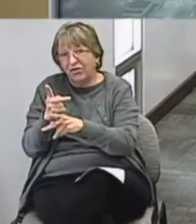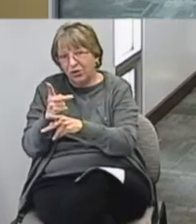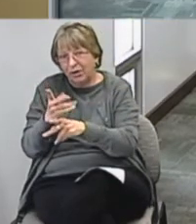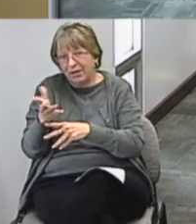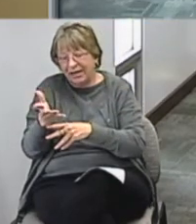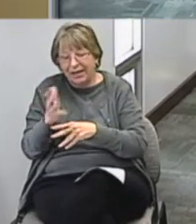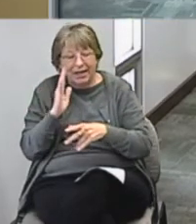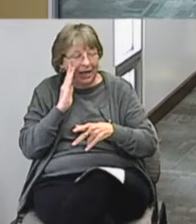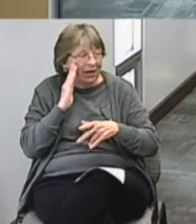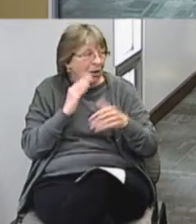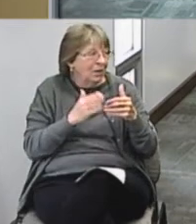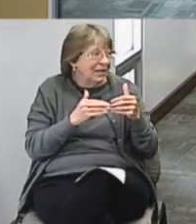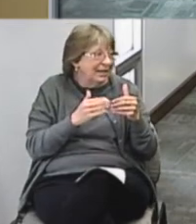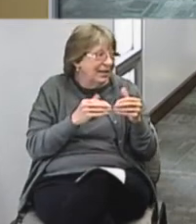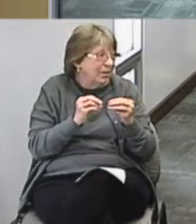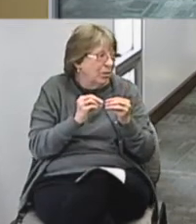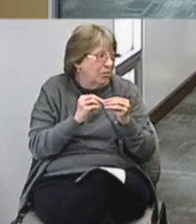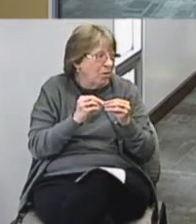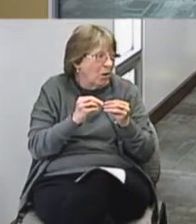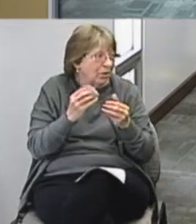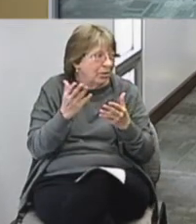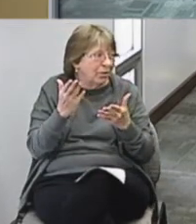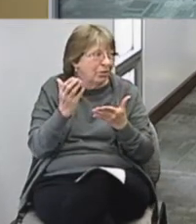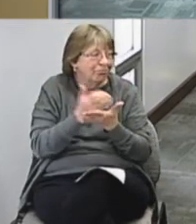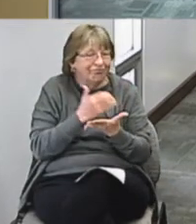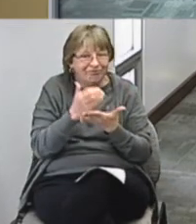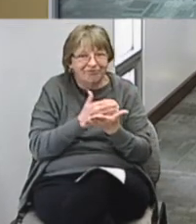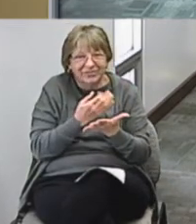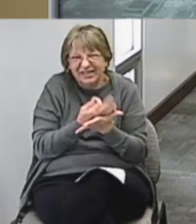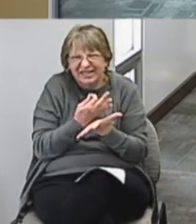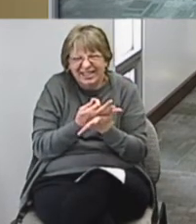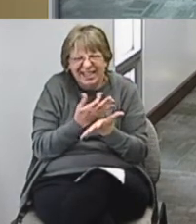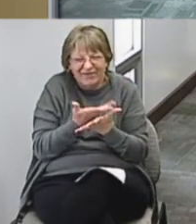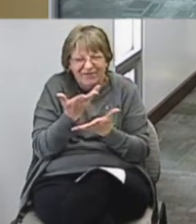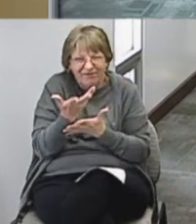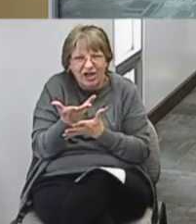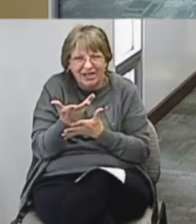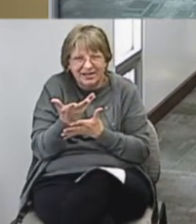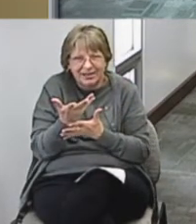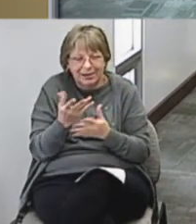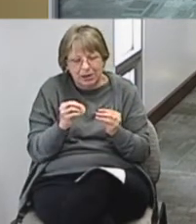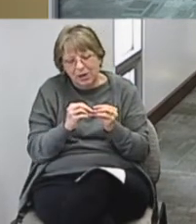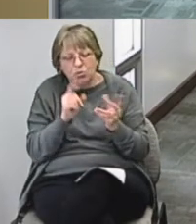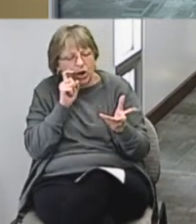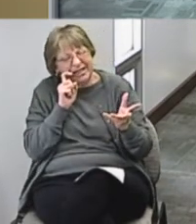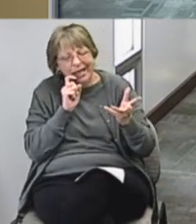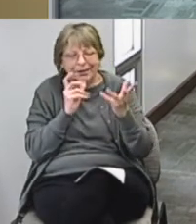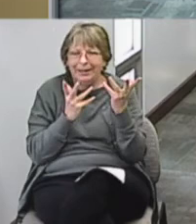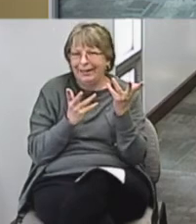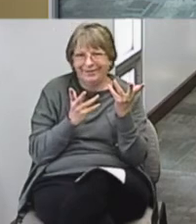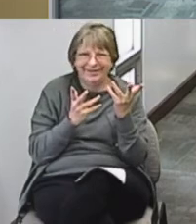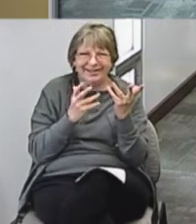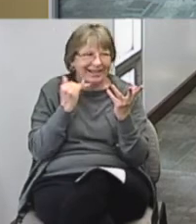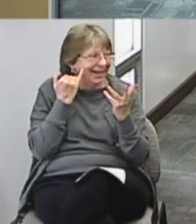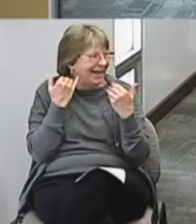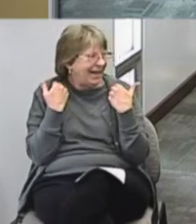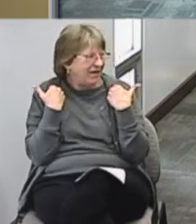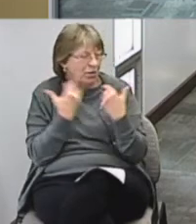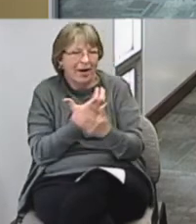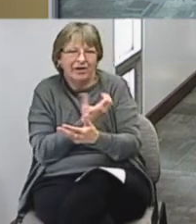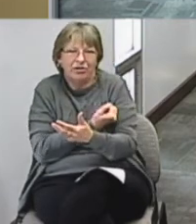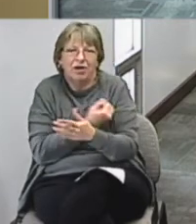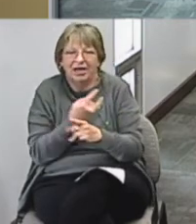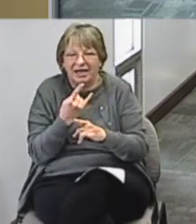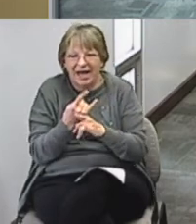it's a lot easier to fundraise for prevention. It's a lot sexier. Like you can't, if you have a drug and alcohol